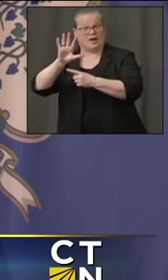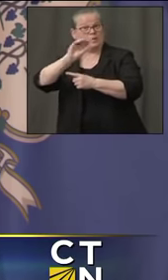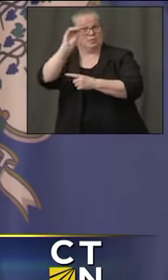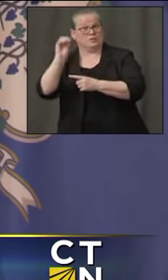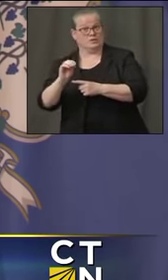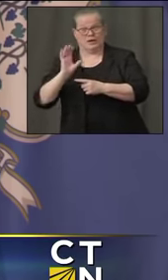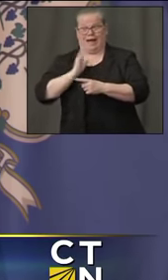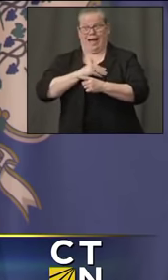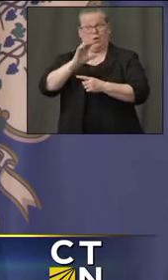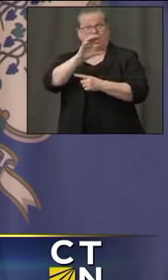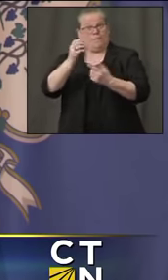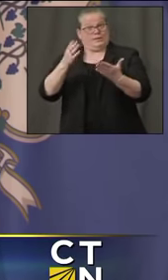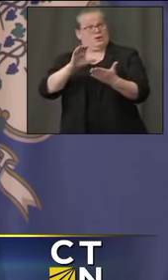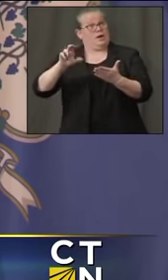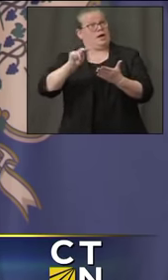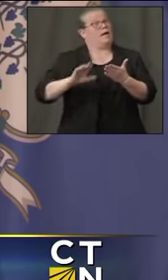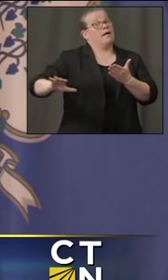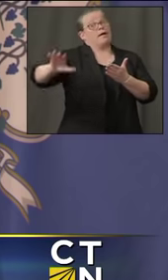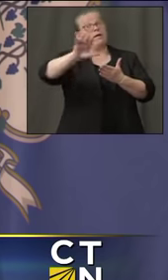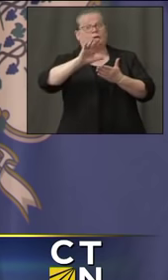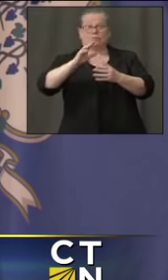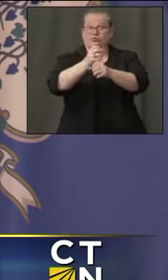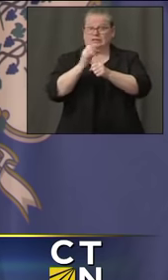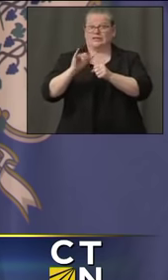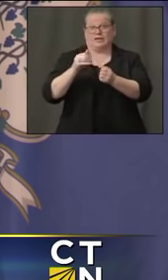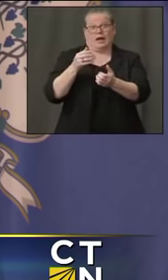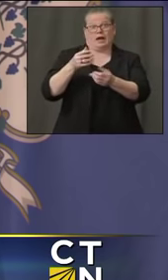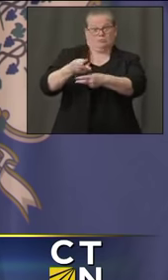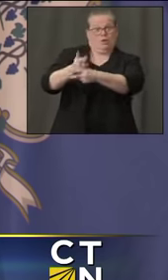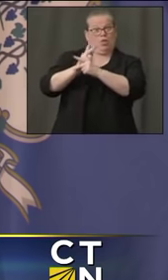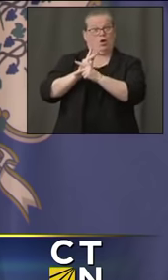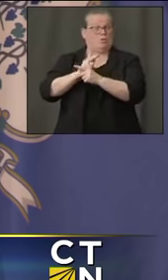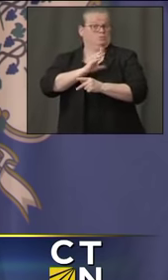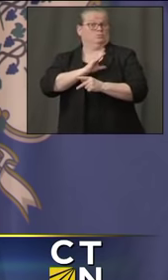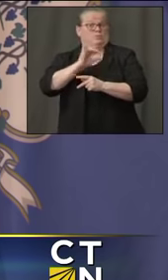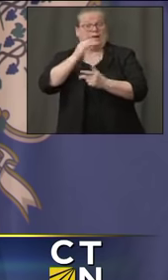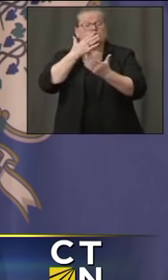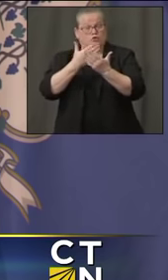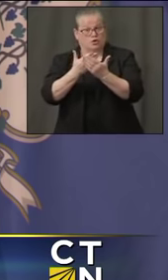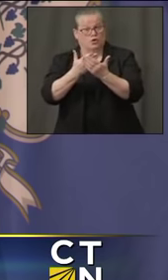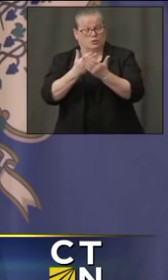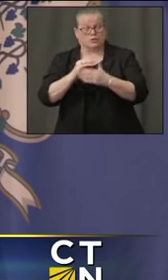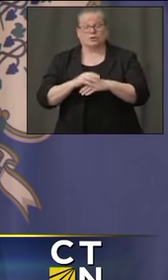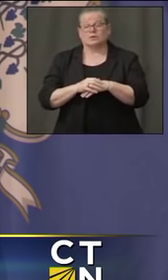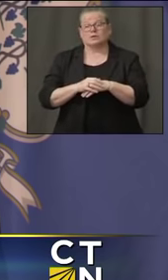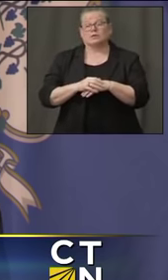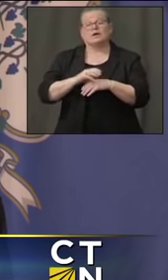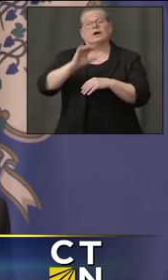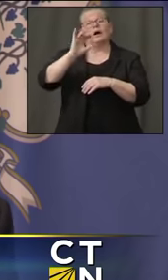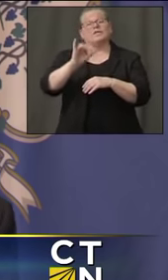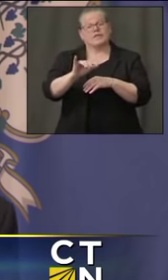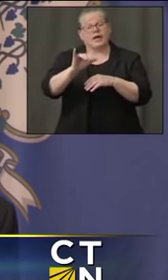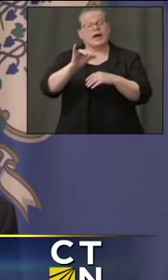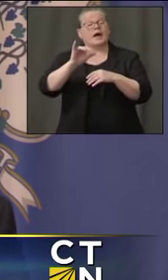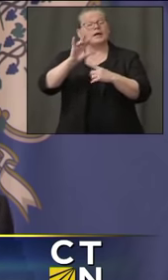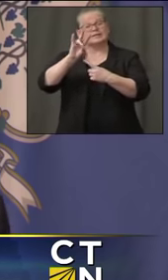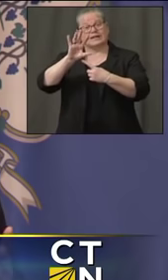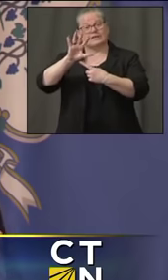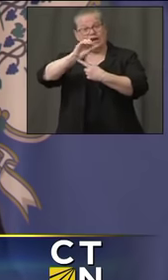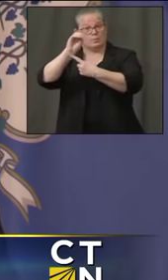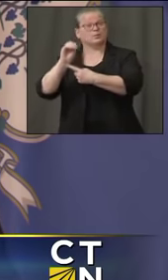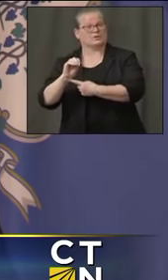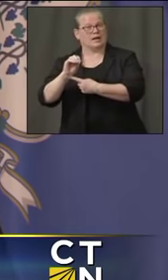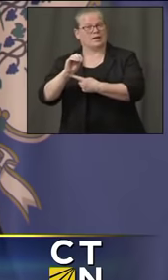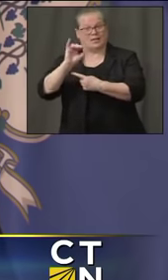over 60,000 small businesses got that loan, and 75% of that loan has got to go to